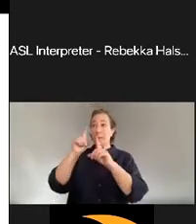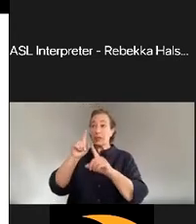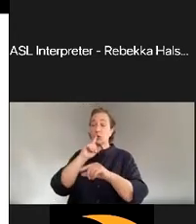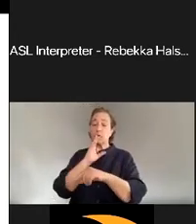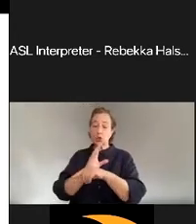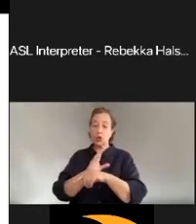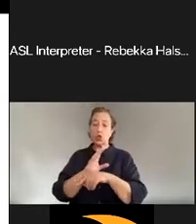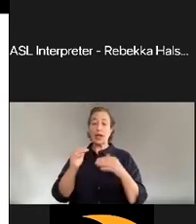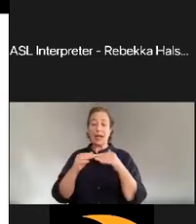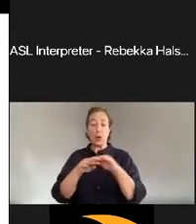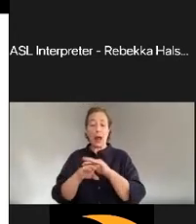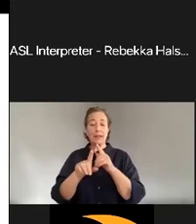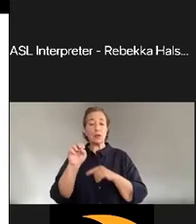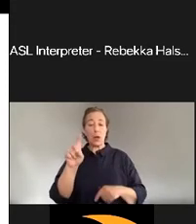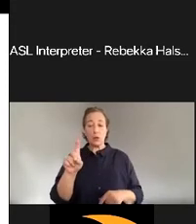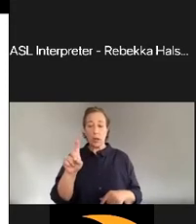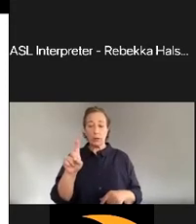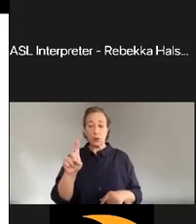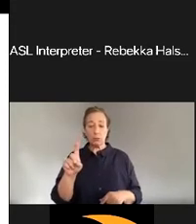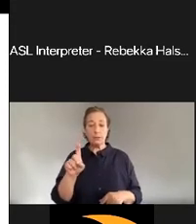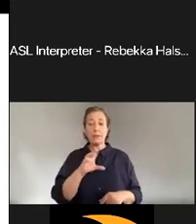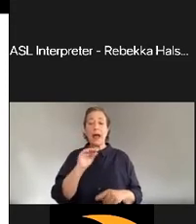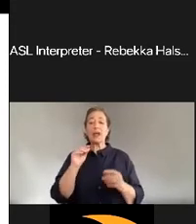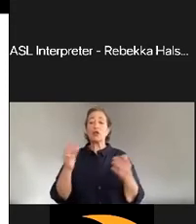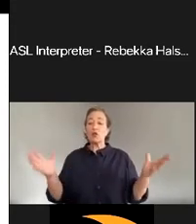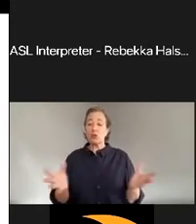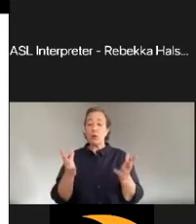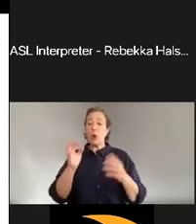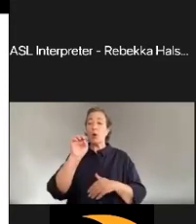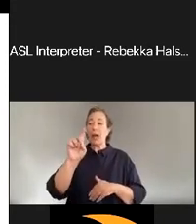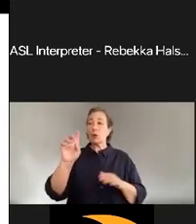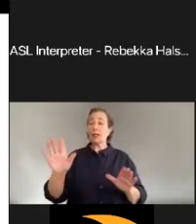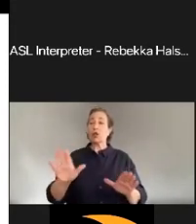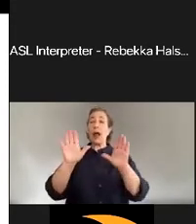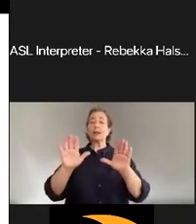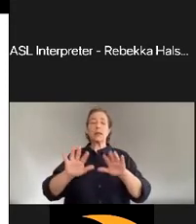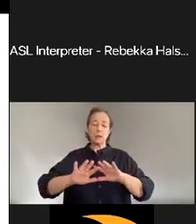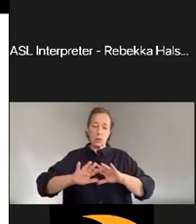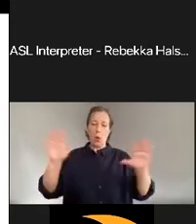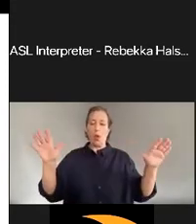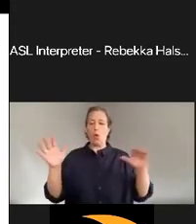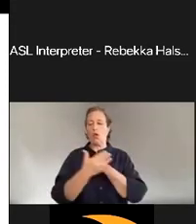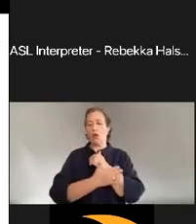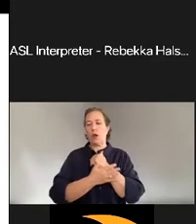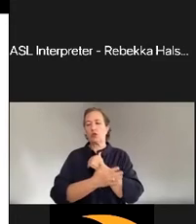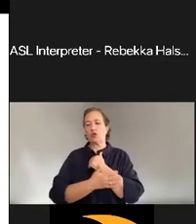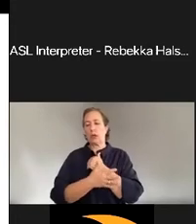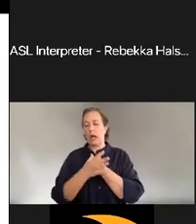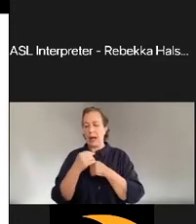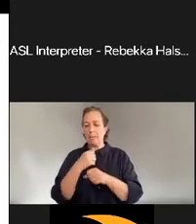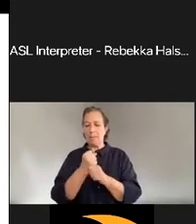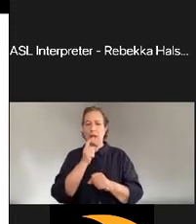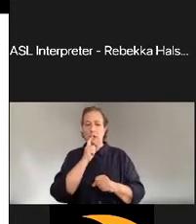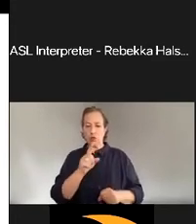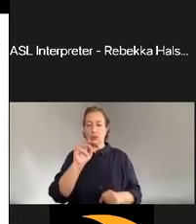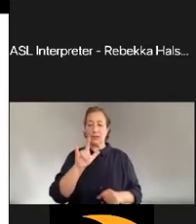equal access to education and to promote educational excellence throughout the nation through vigorous enforcement of civil